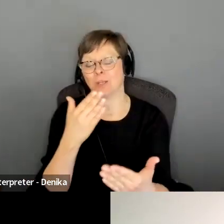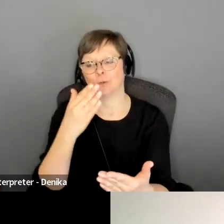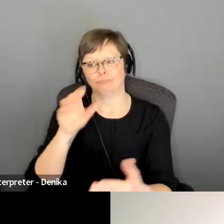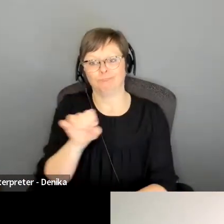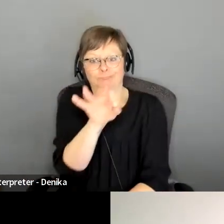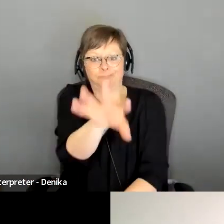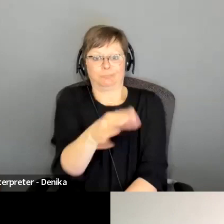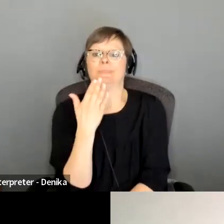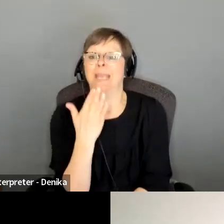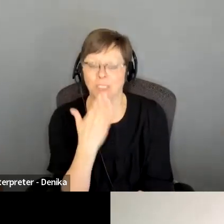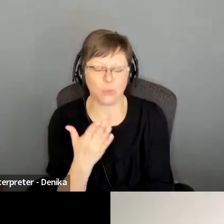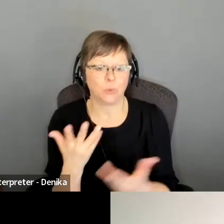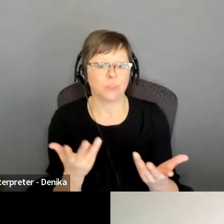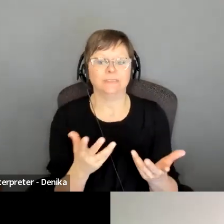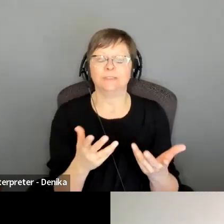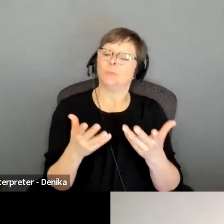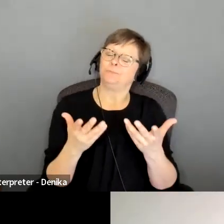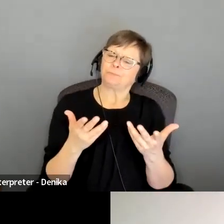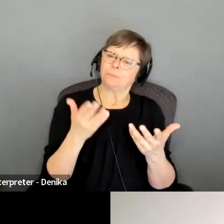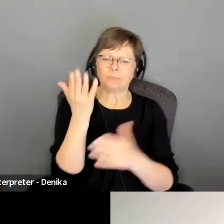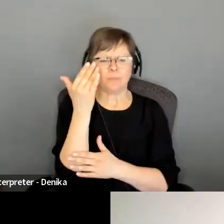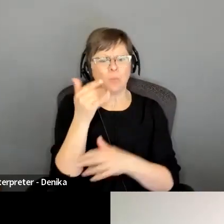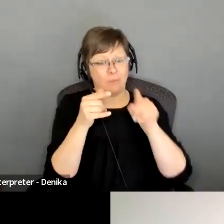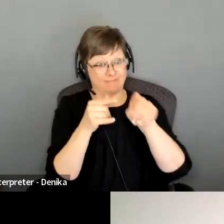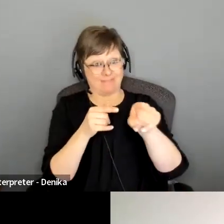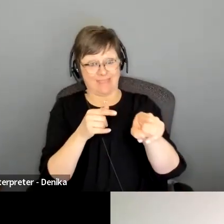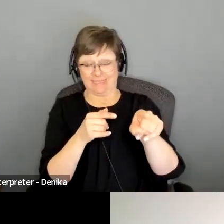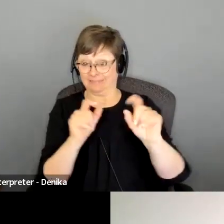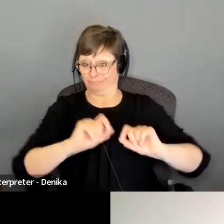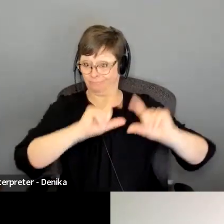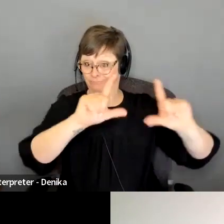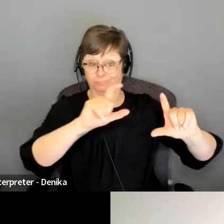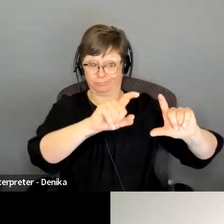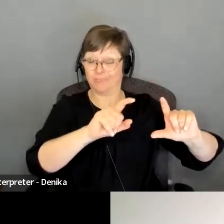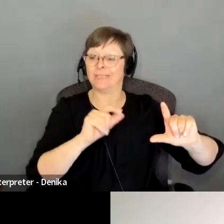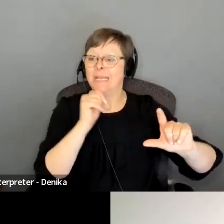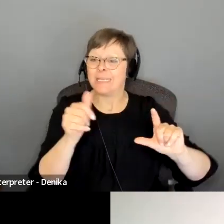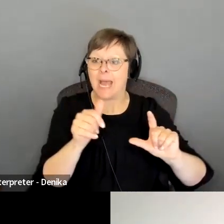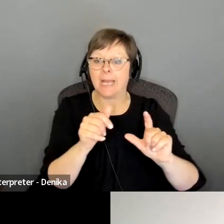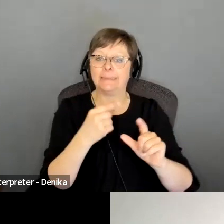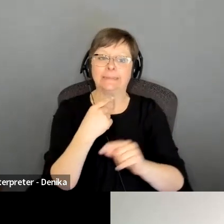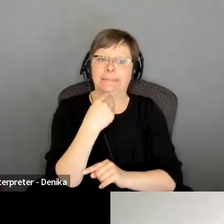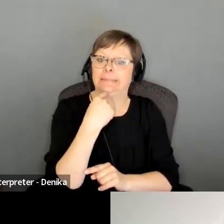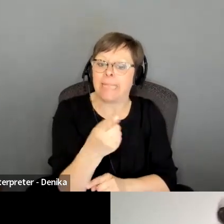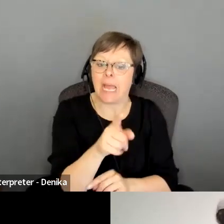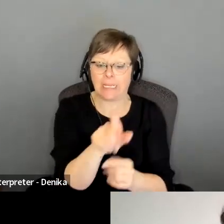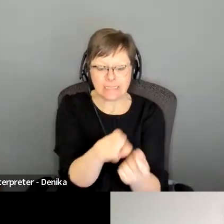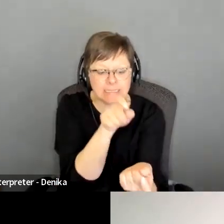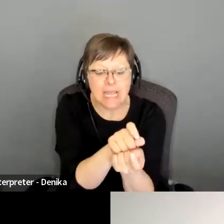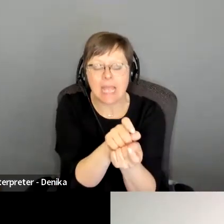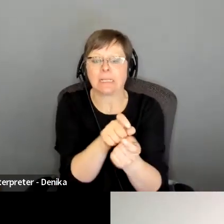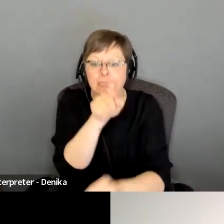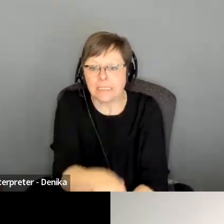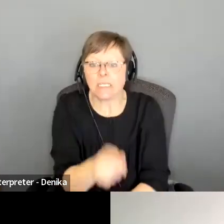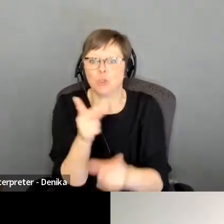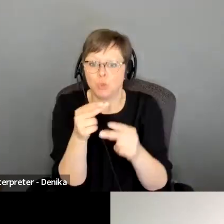own location. It's also why, again, we don't speak to this in a prescriptive way, where there is, here's what you need to